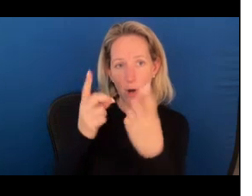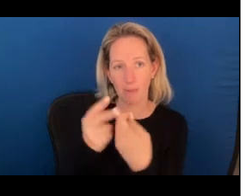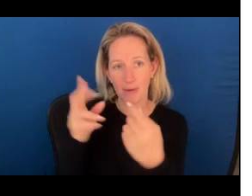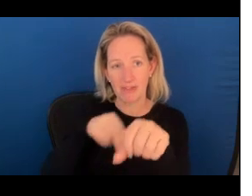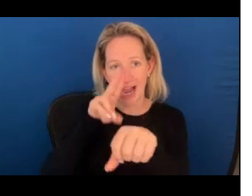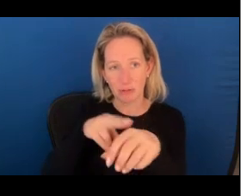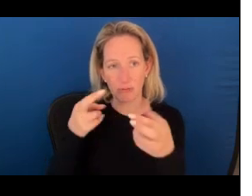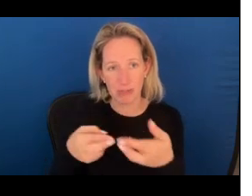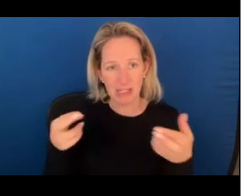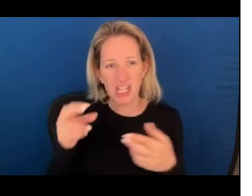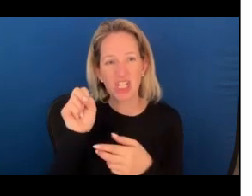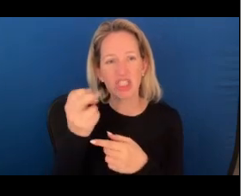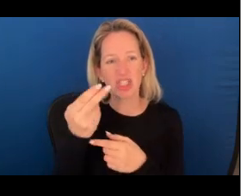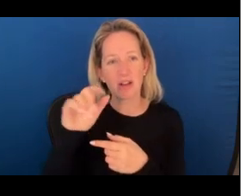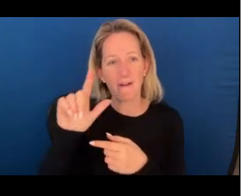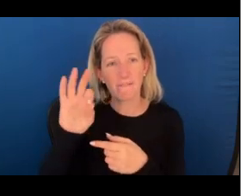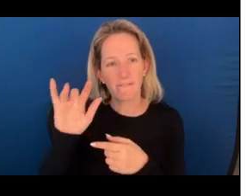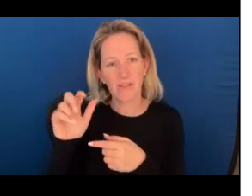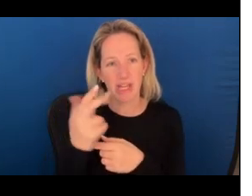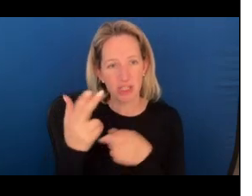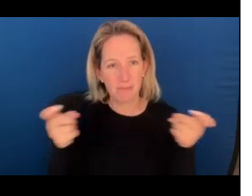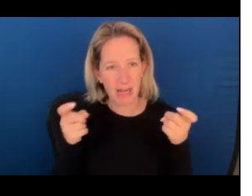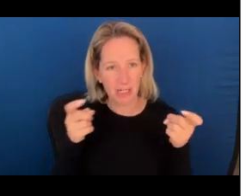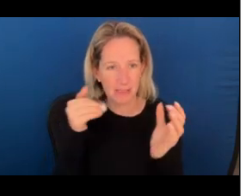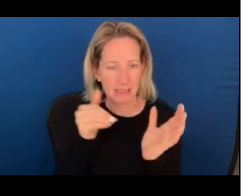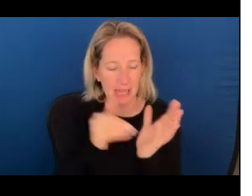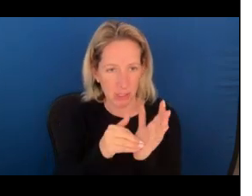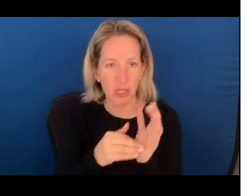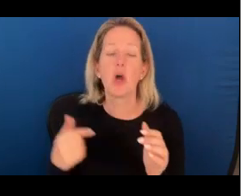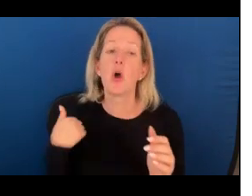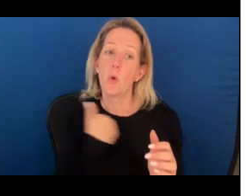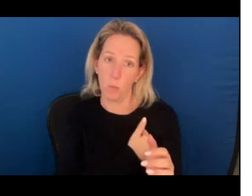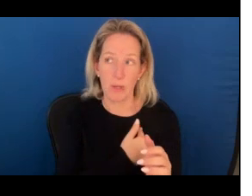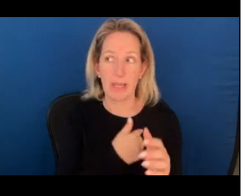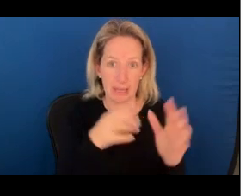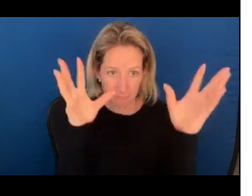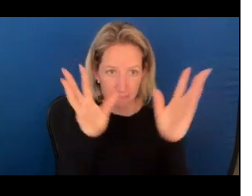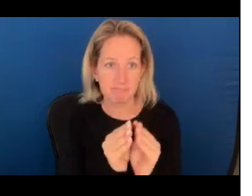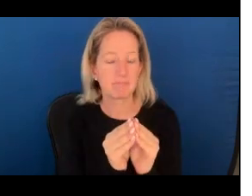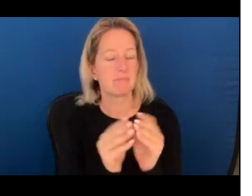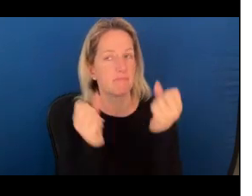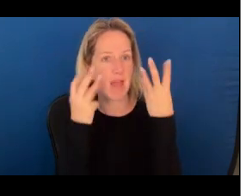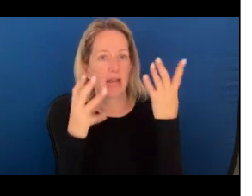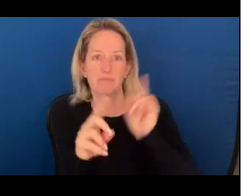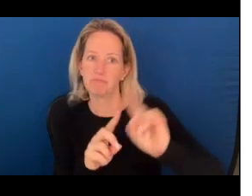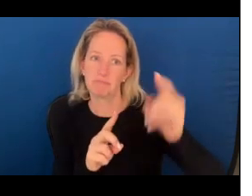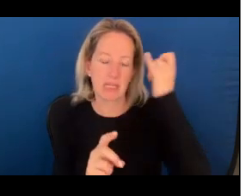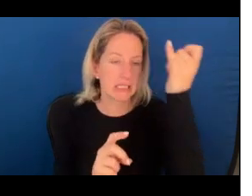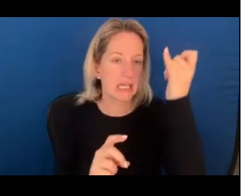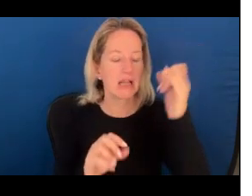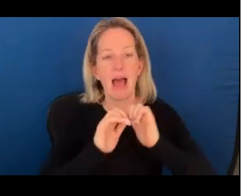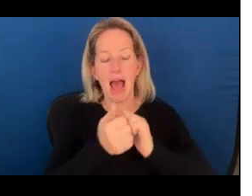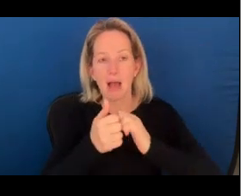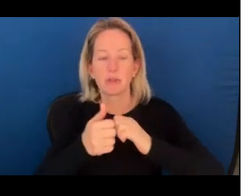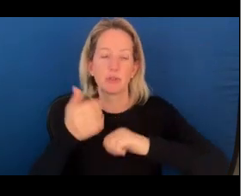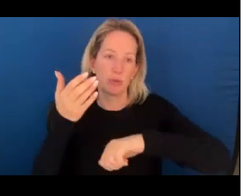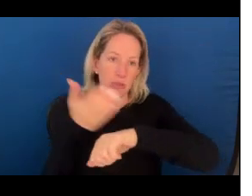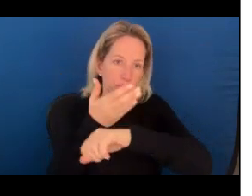their shellfish management sector. We met with some of them and they had a ton of ideas of, you know, different ways to restore